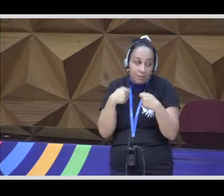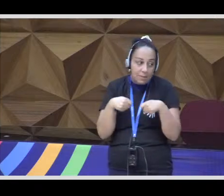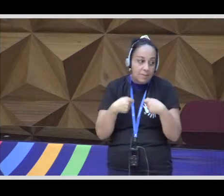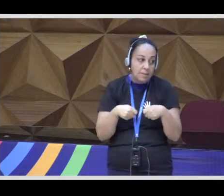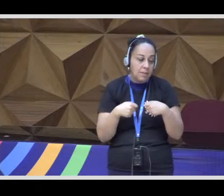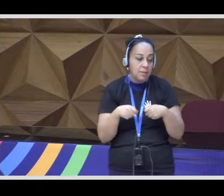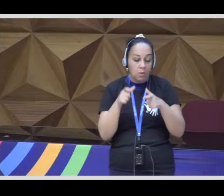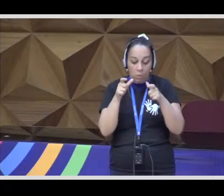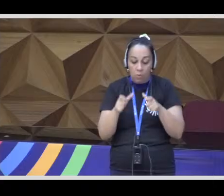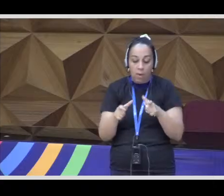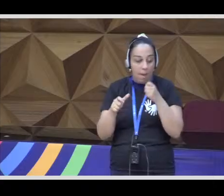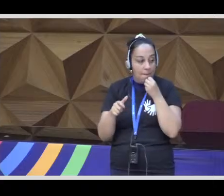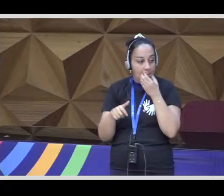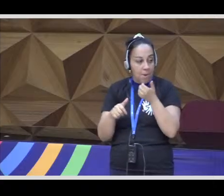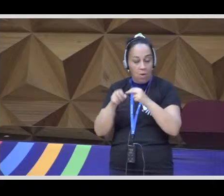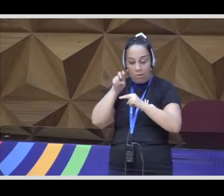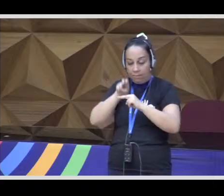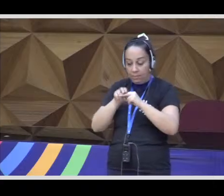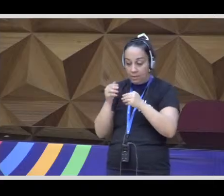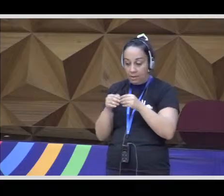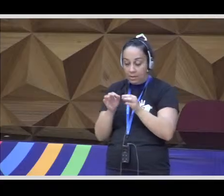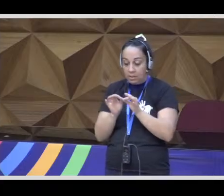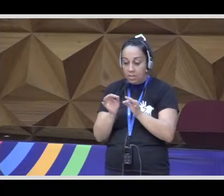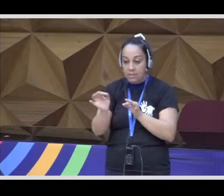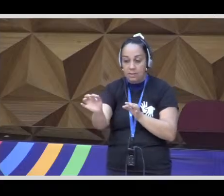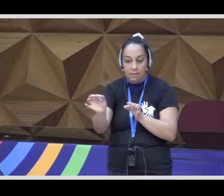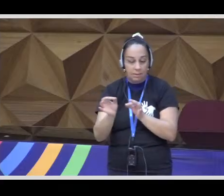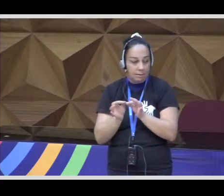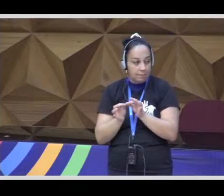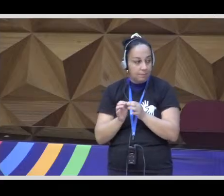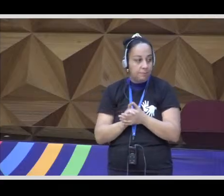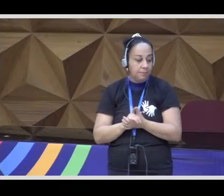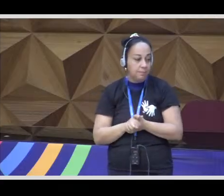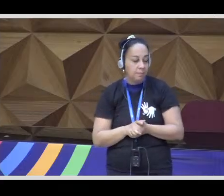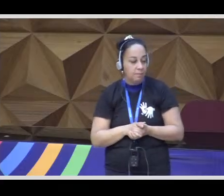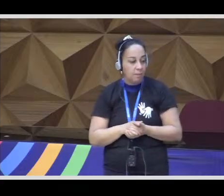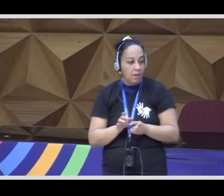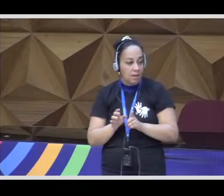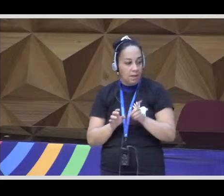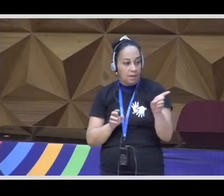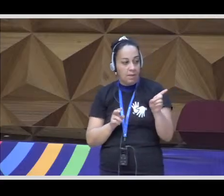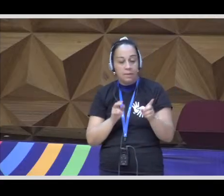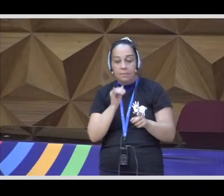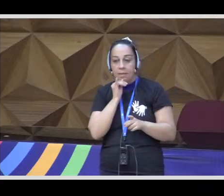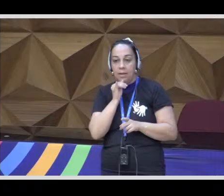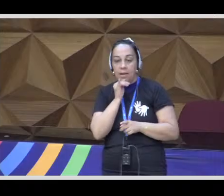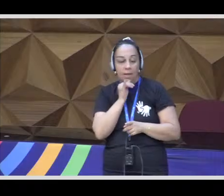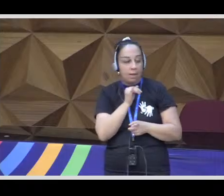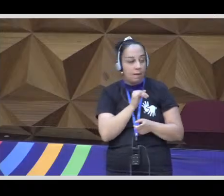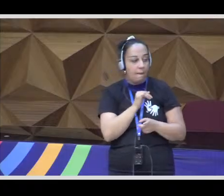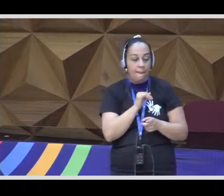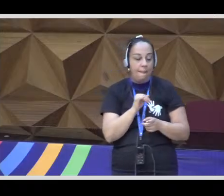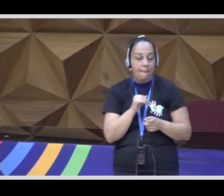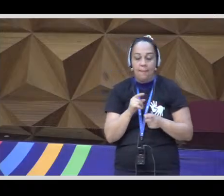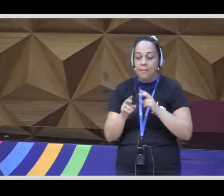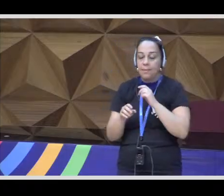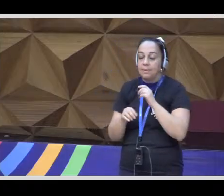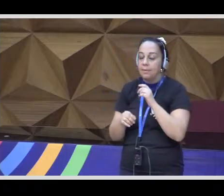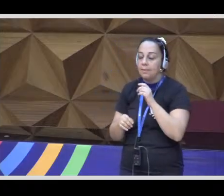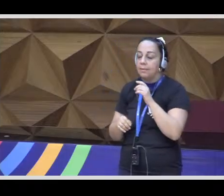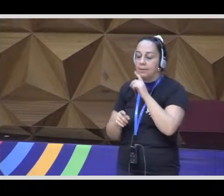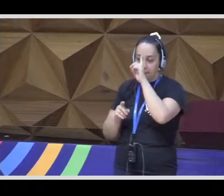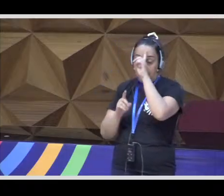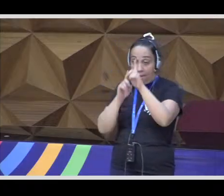Then the next one, this work was inspired by the fluffy dice that you have hanging down from